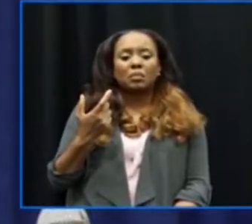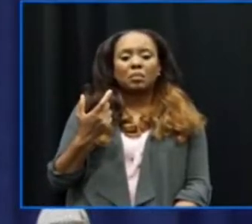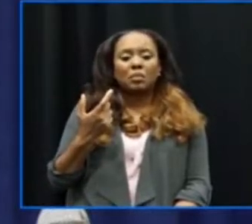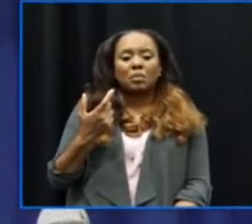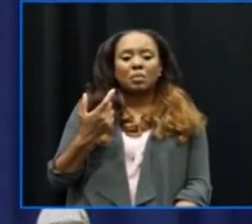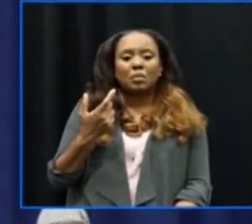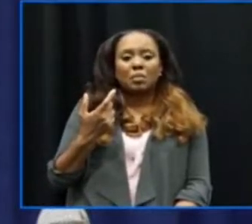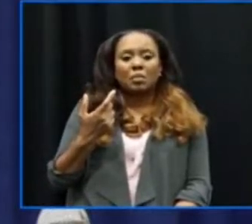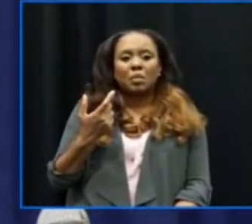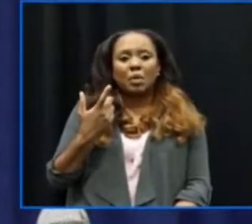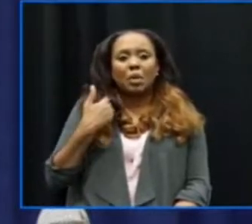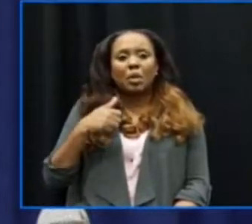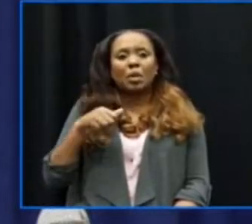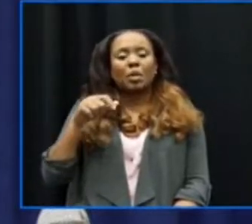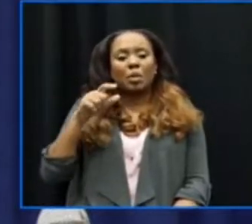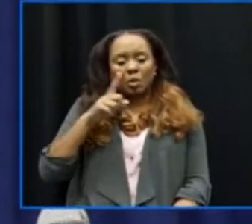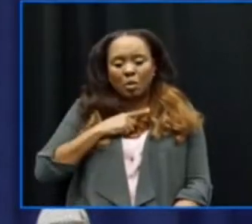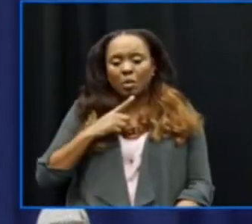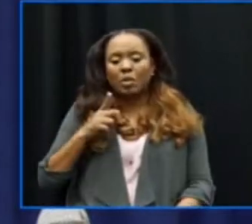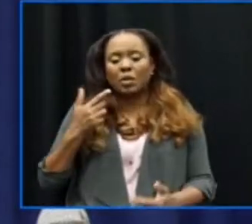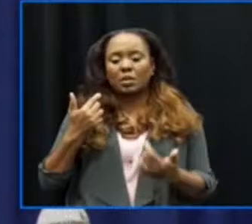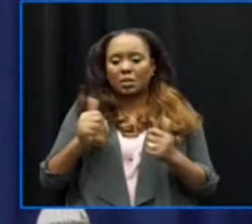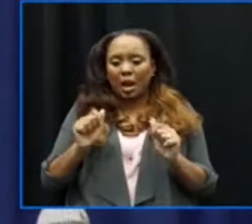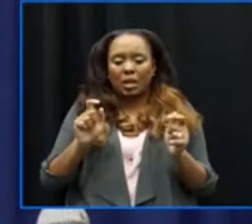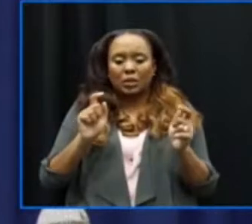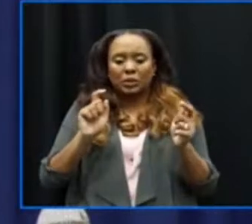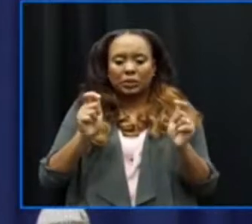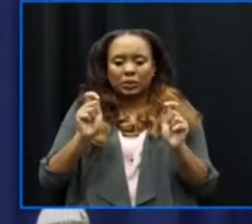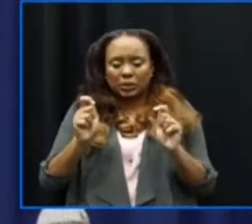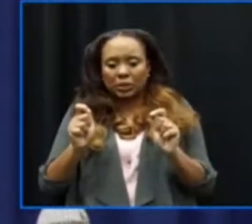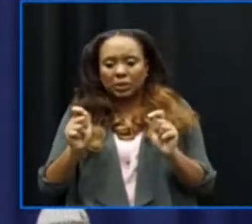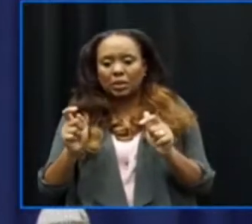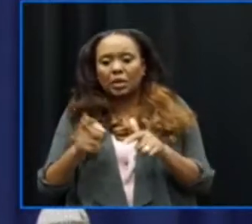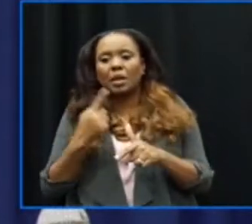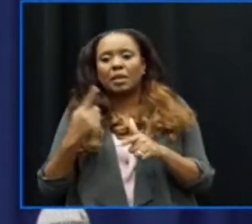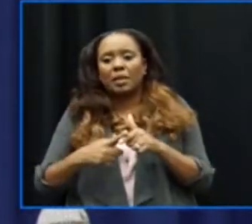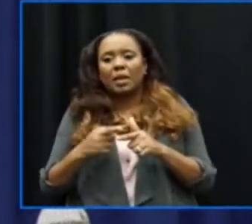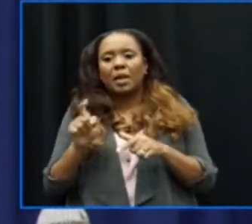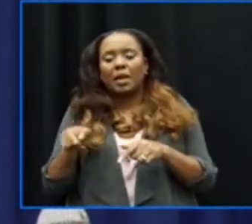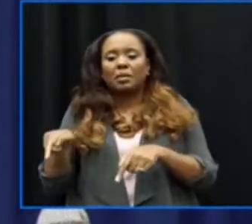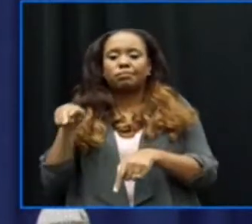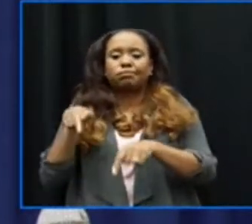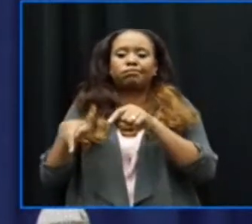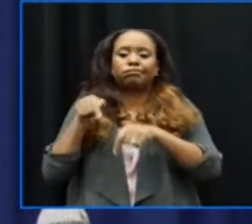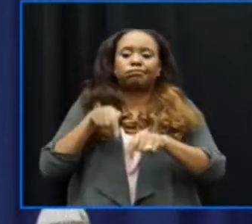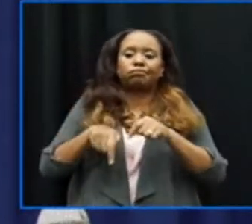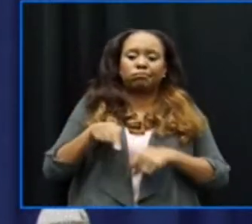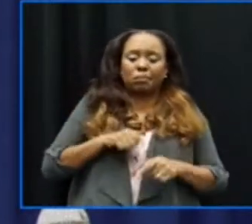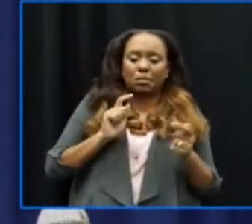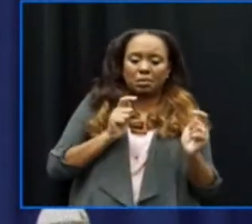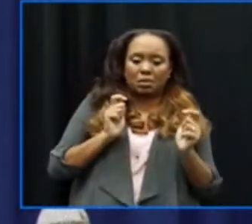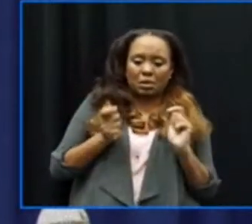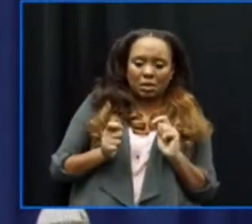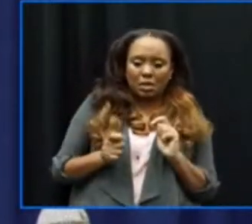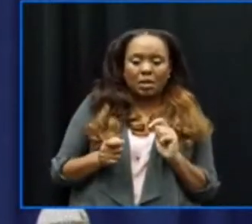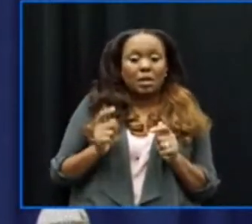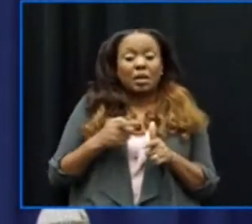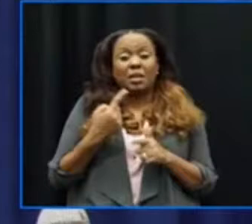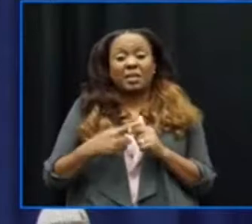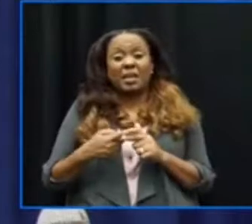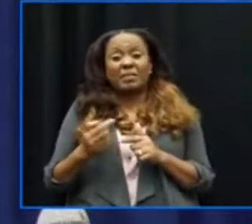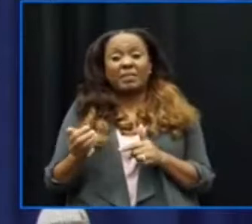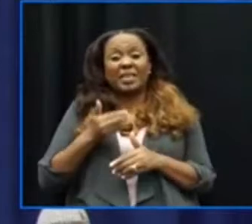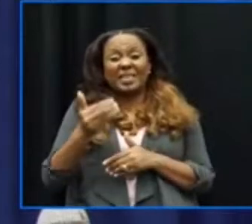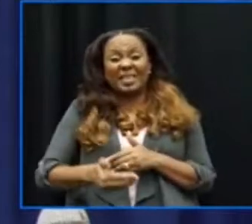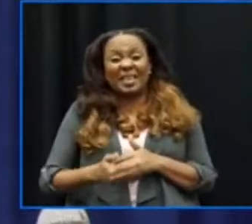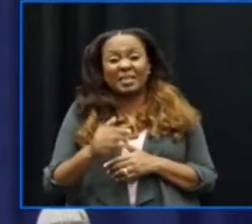one. And then essentially we went into a decades-long recessionary type environment, and